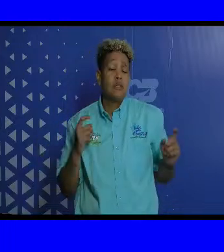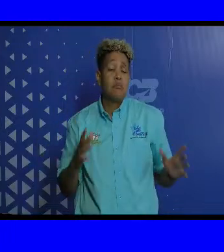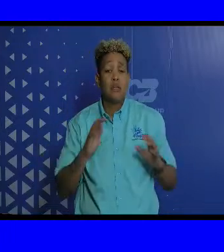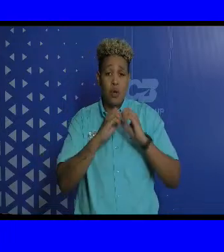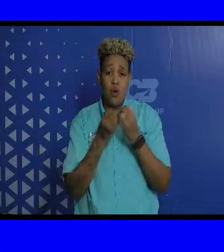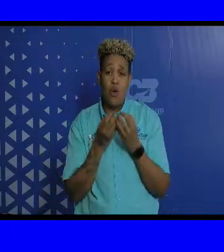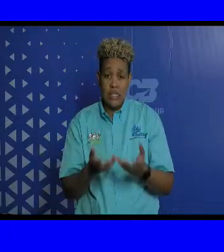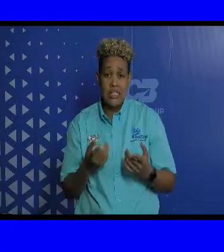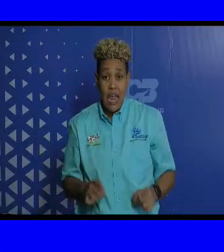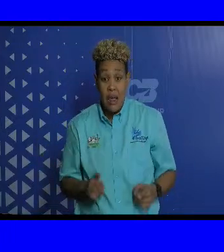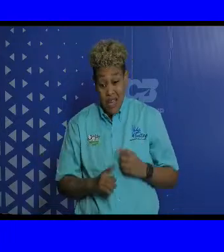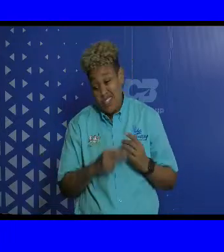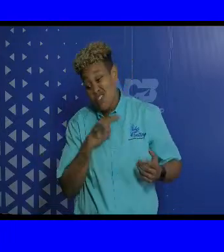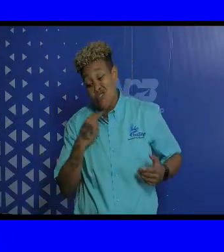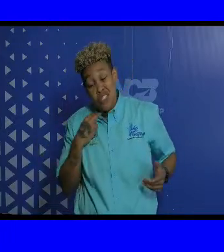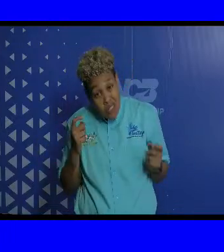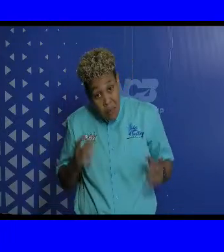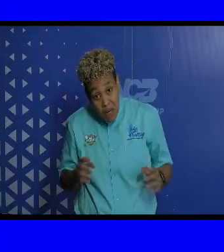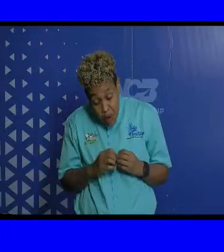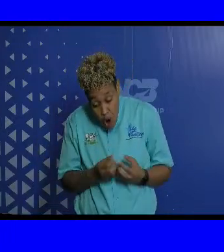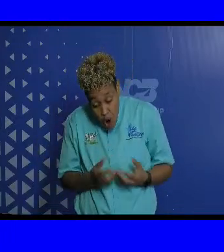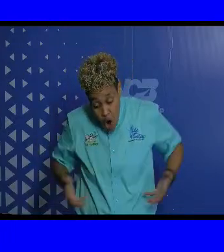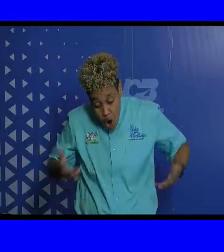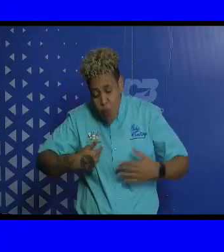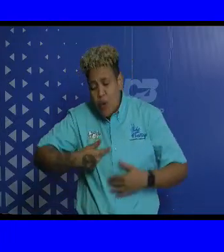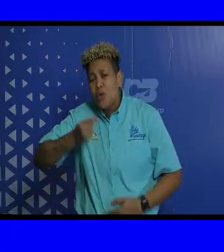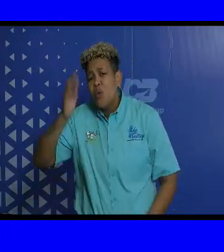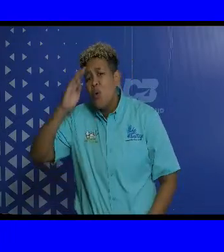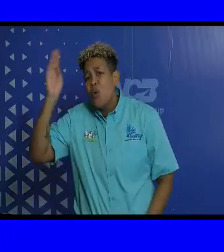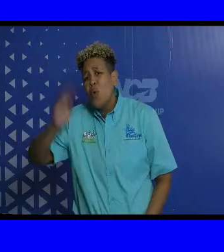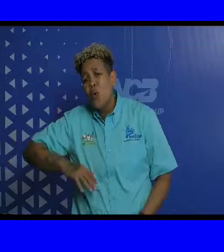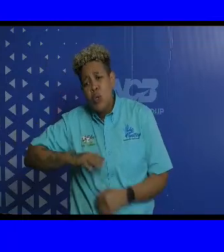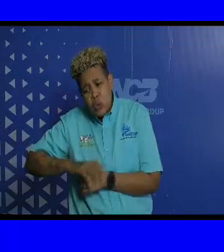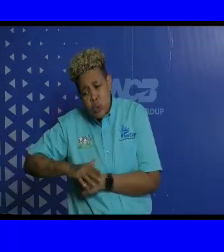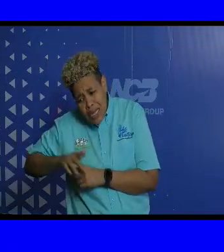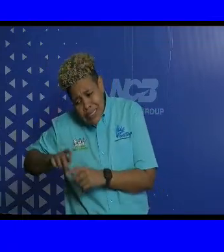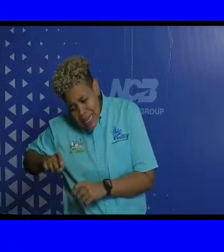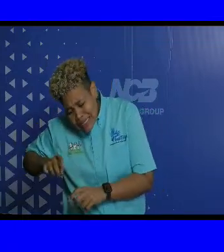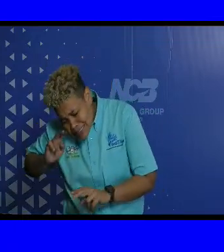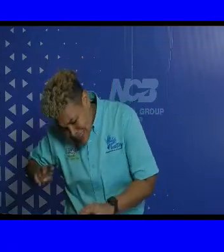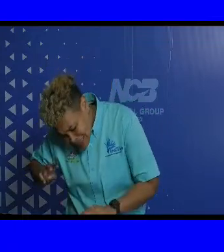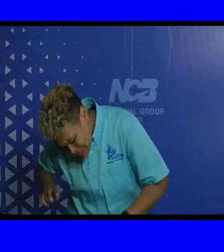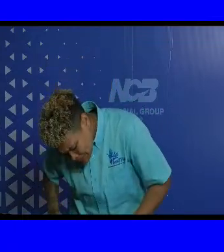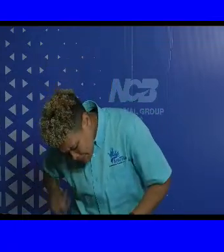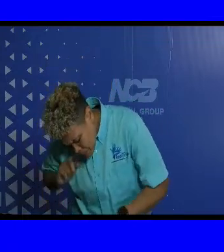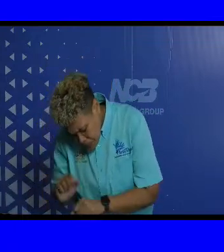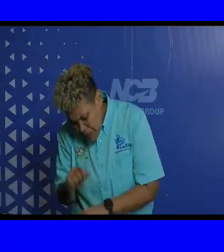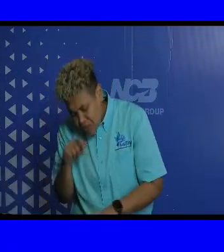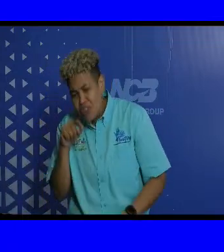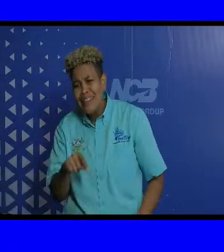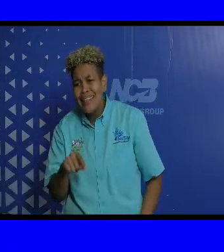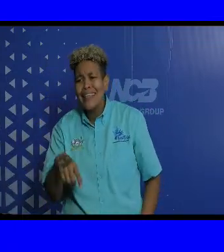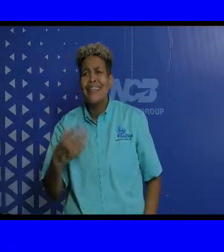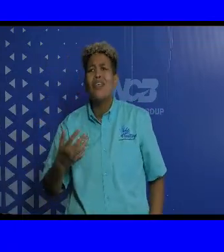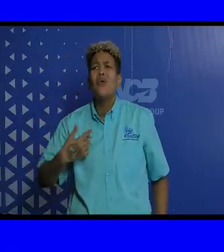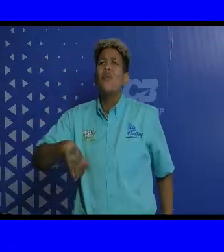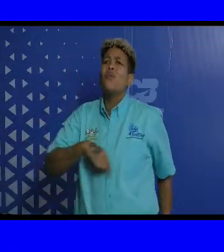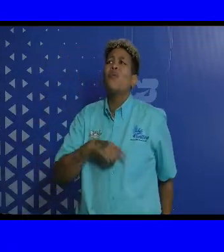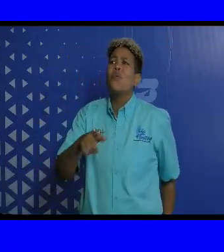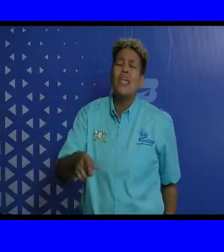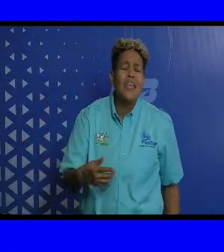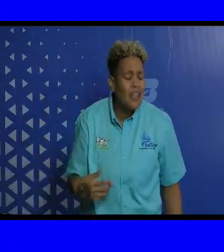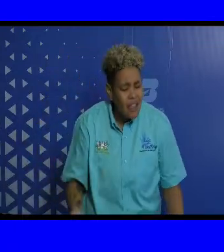organization. And as a risk management organization, we do a whole lot of stress testing to ensure that that we,